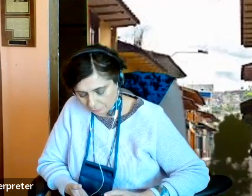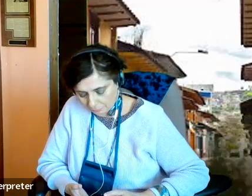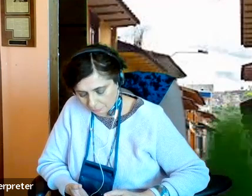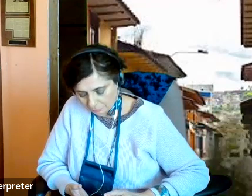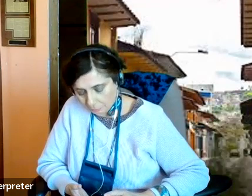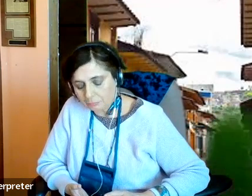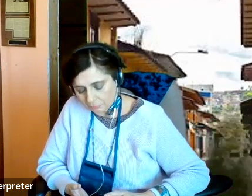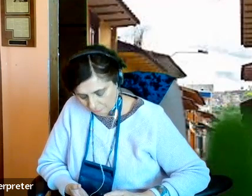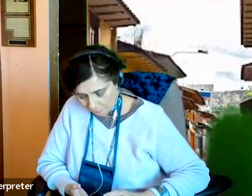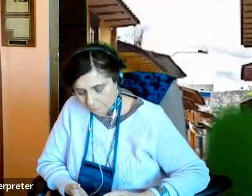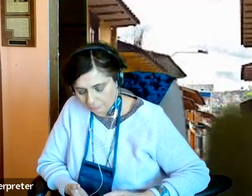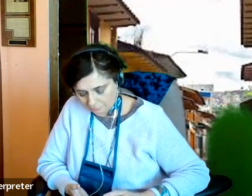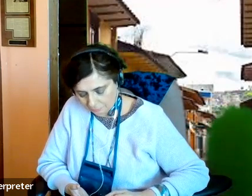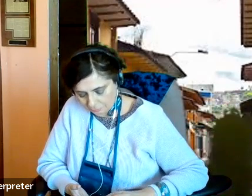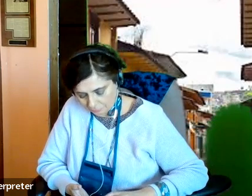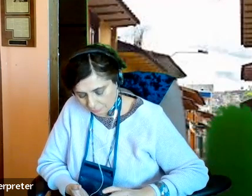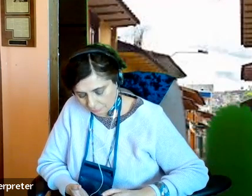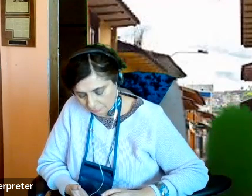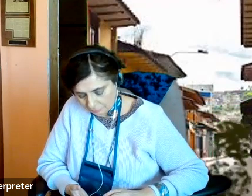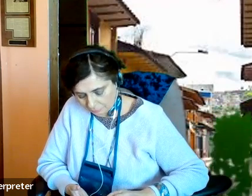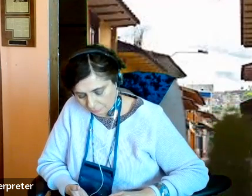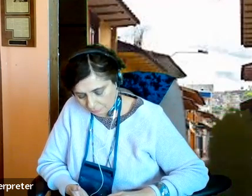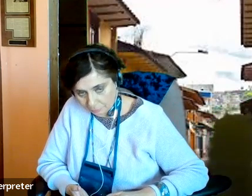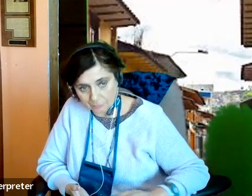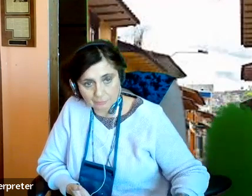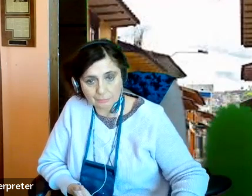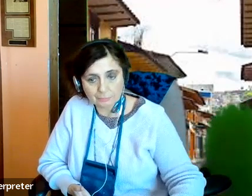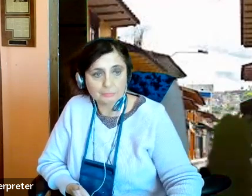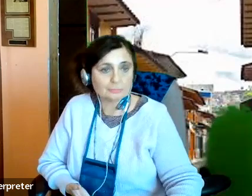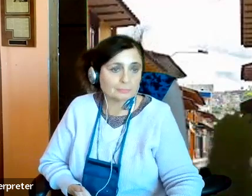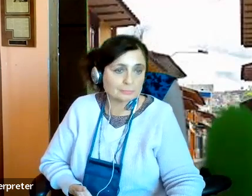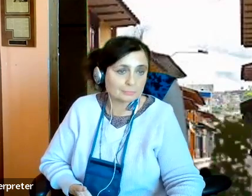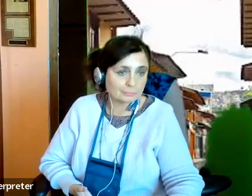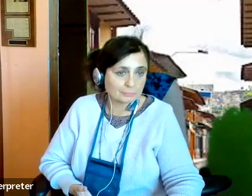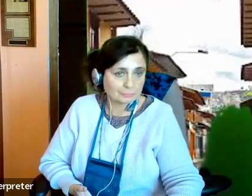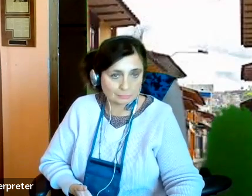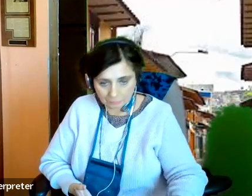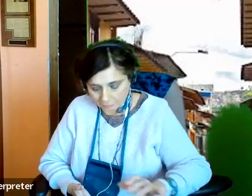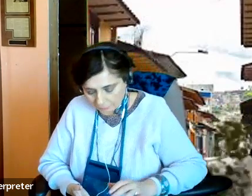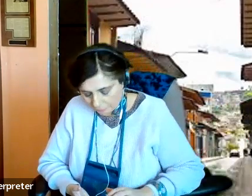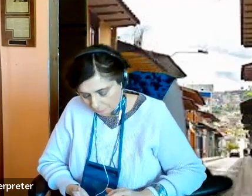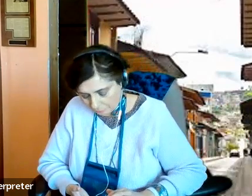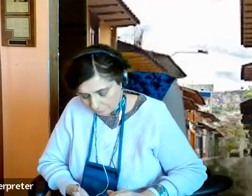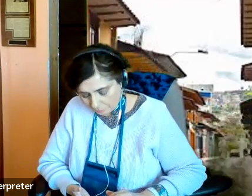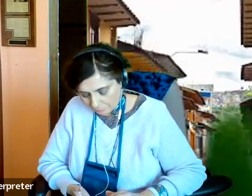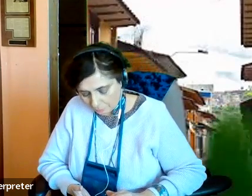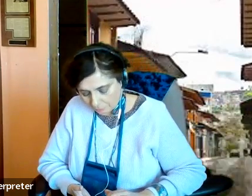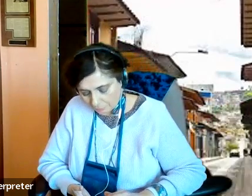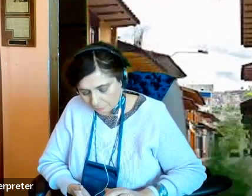add interpreter. Okay. And then from there, you can click on, it's going to